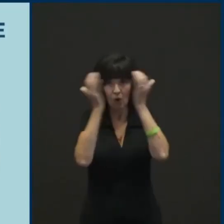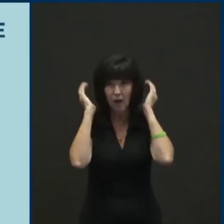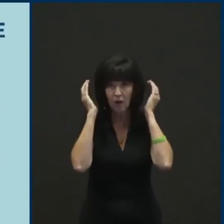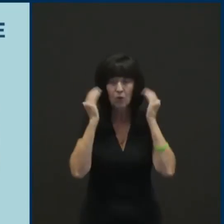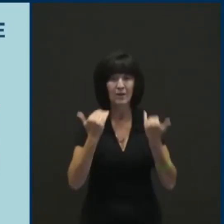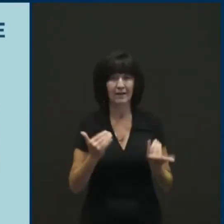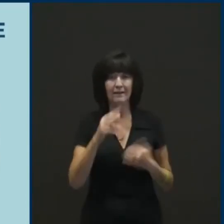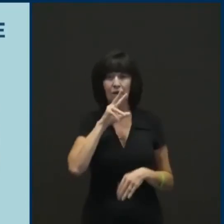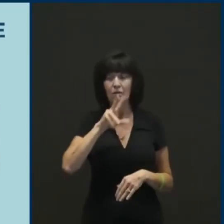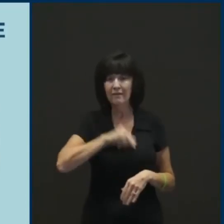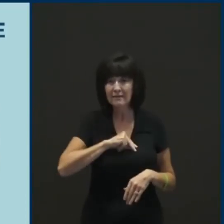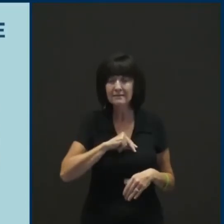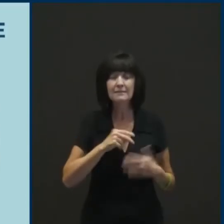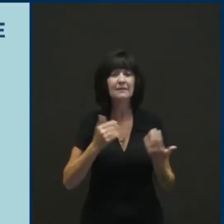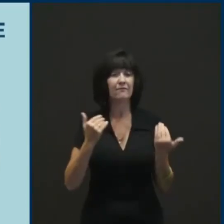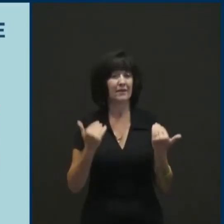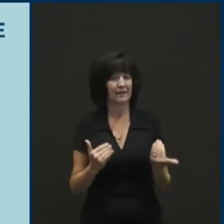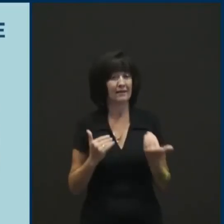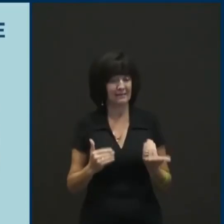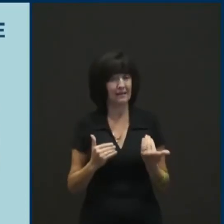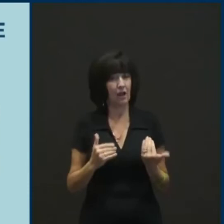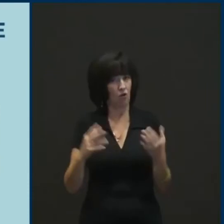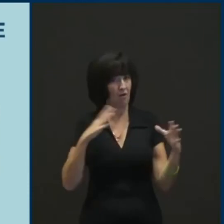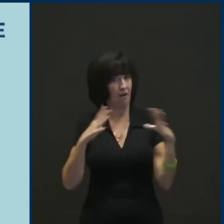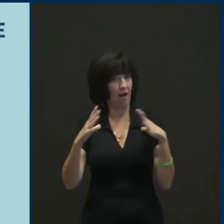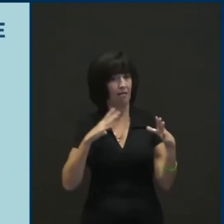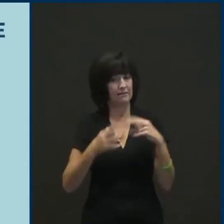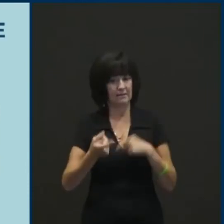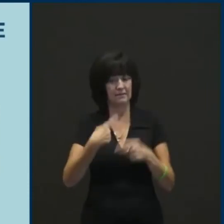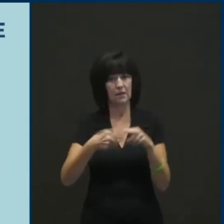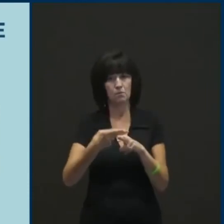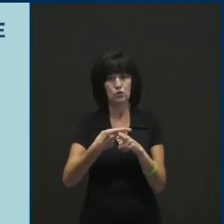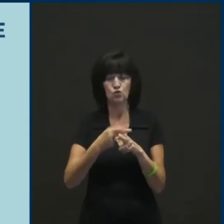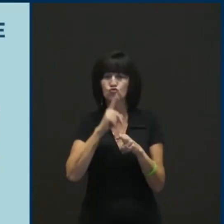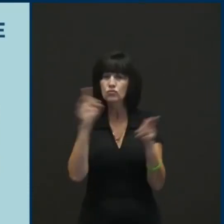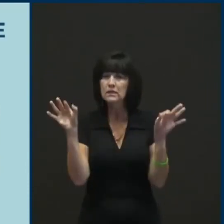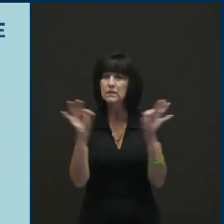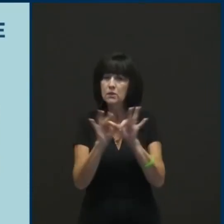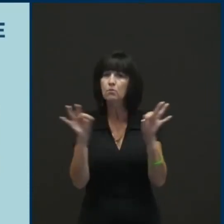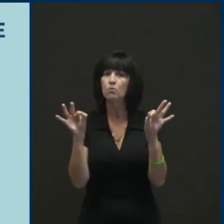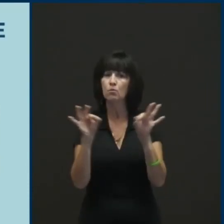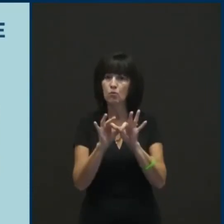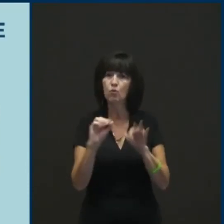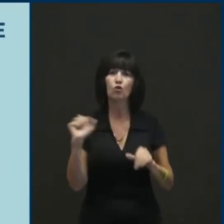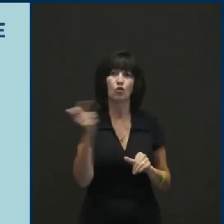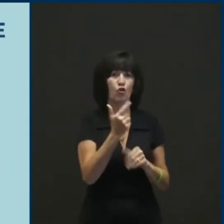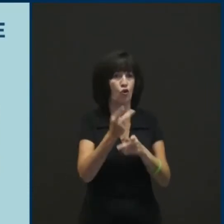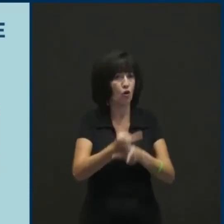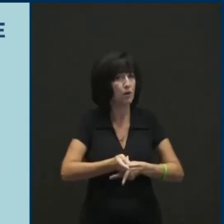with the holidays coming up, and it's going to be critically important that we're careful so that we